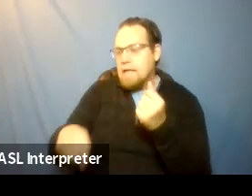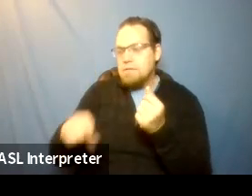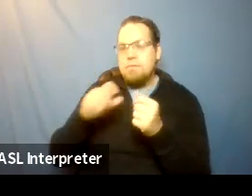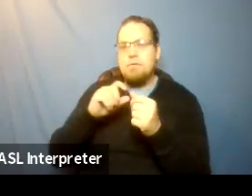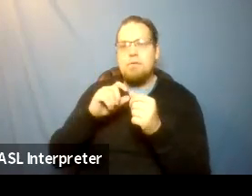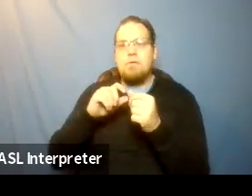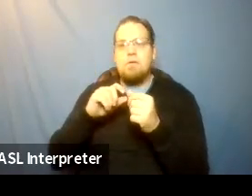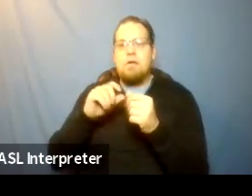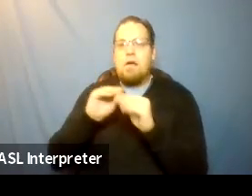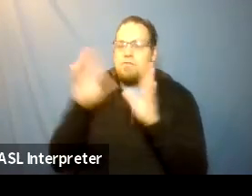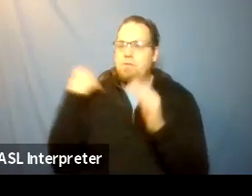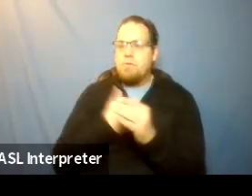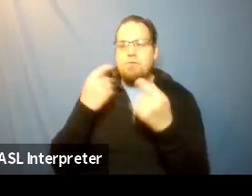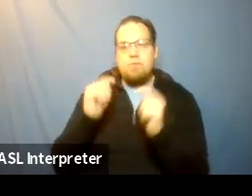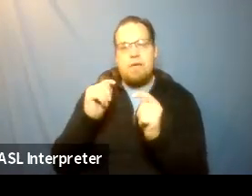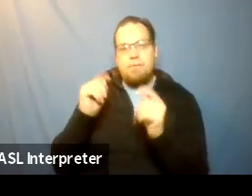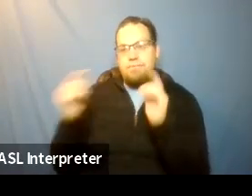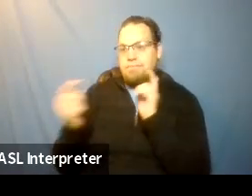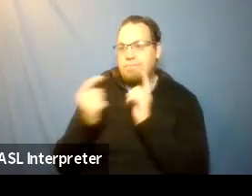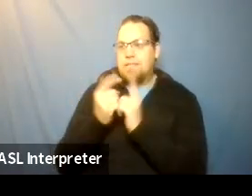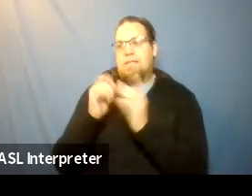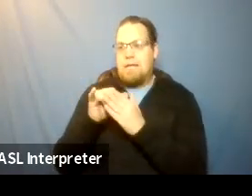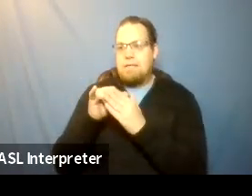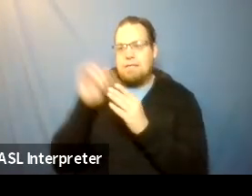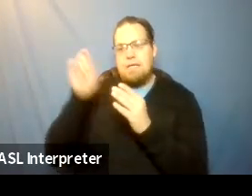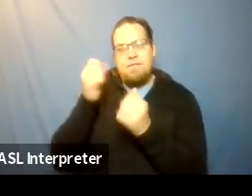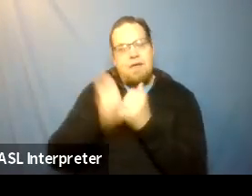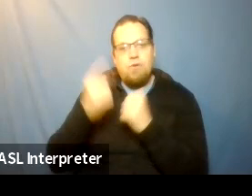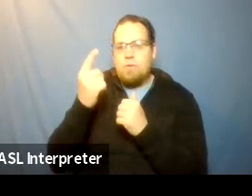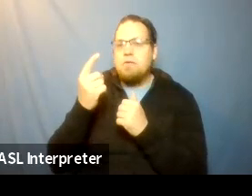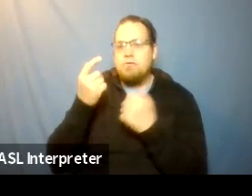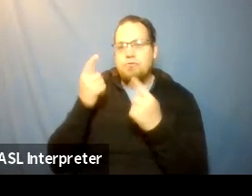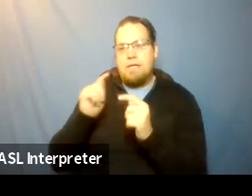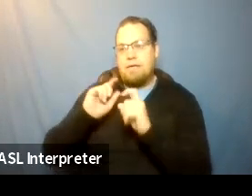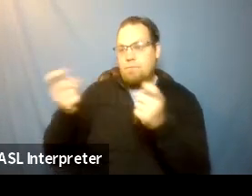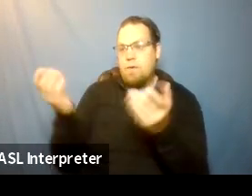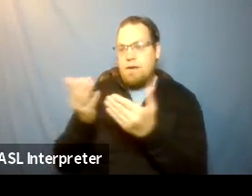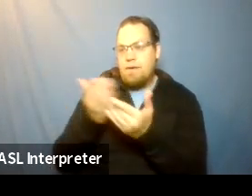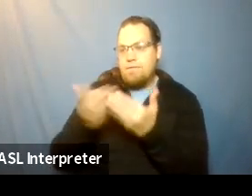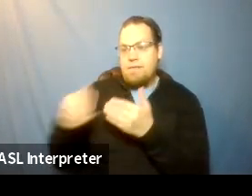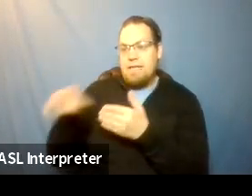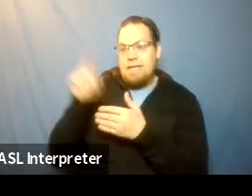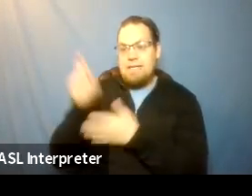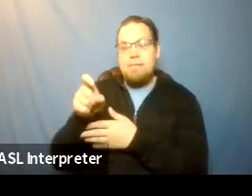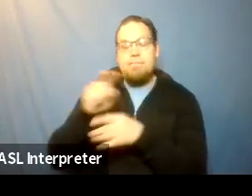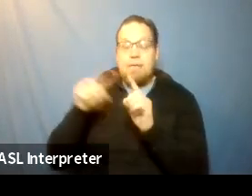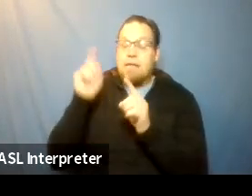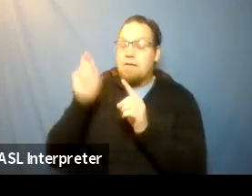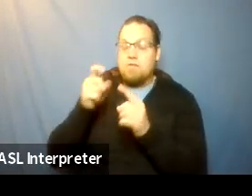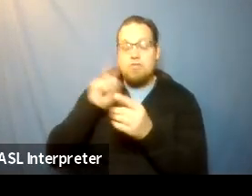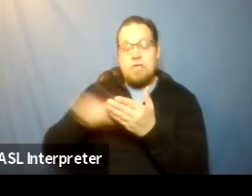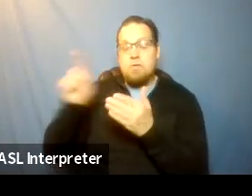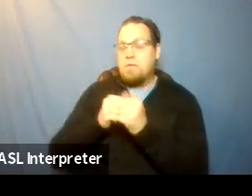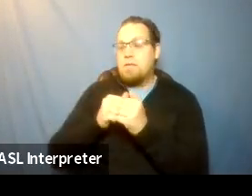obviously we're going to try to meet the needs of everybody and try to get what they need. but they need to check with their building